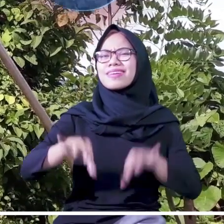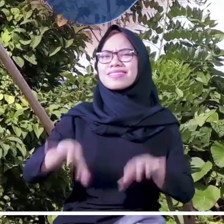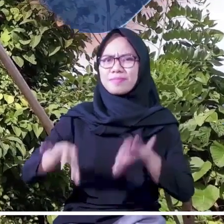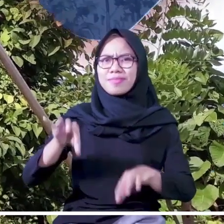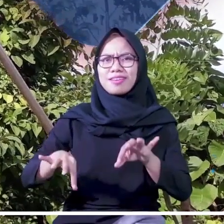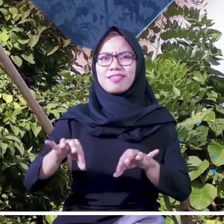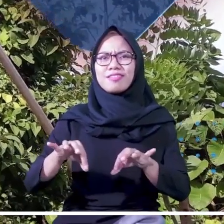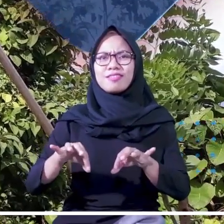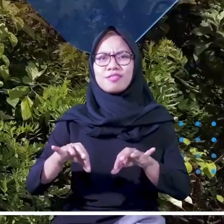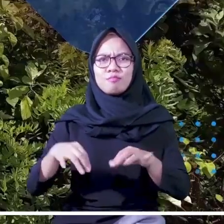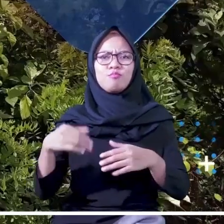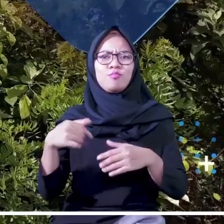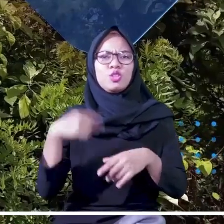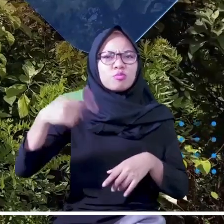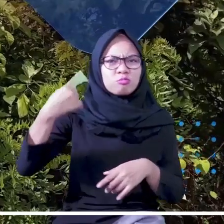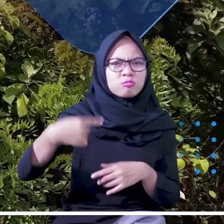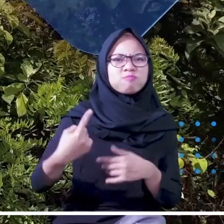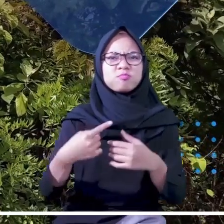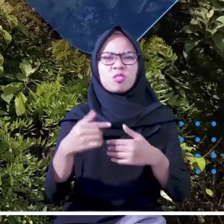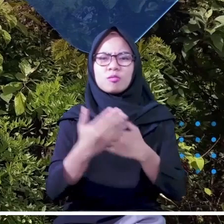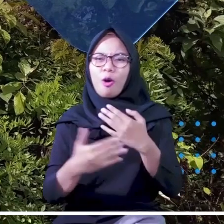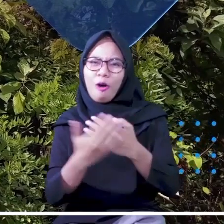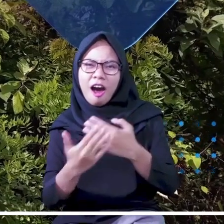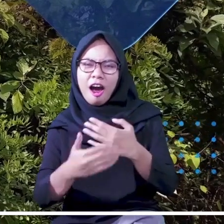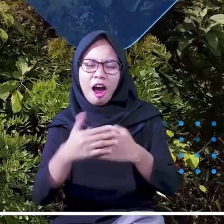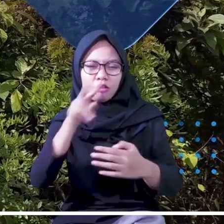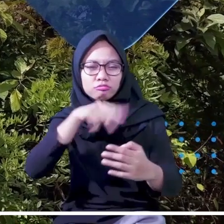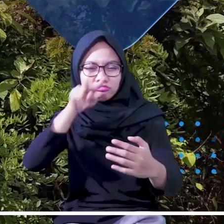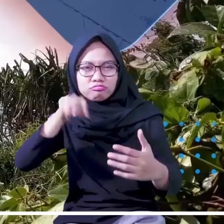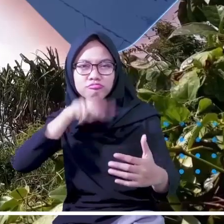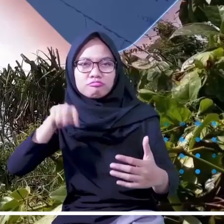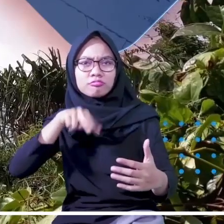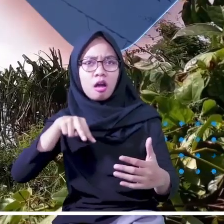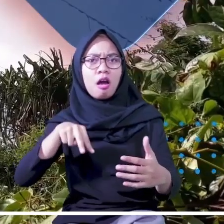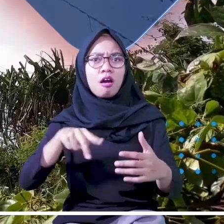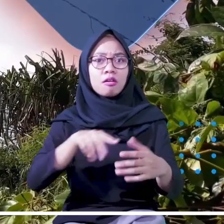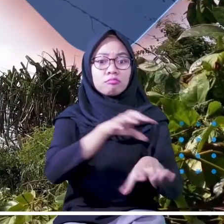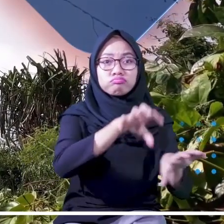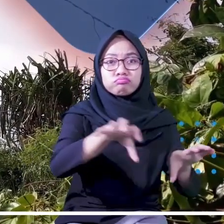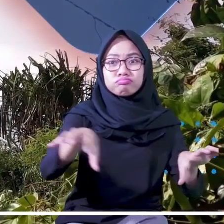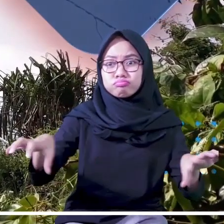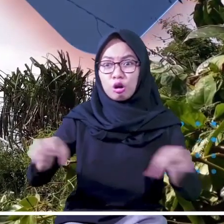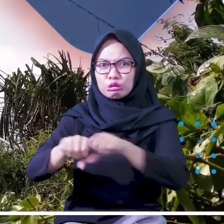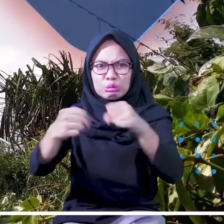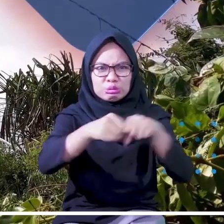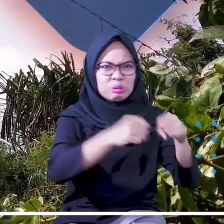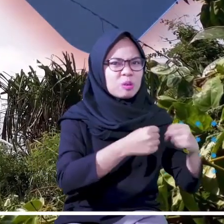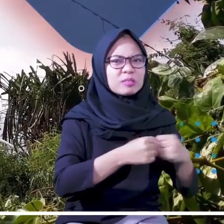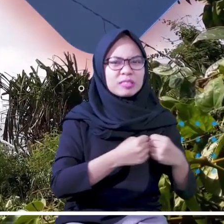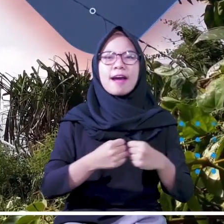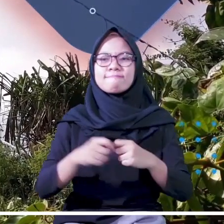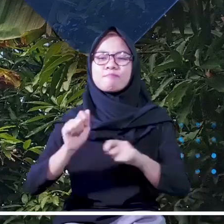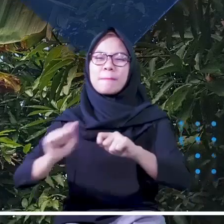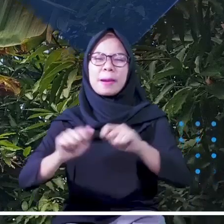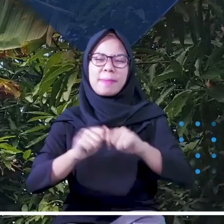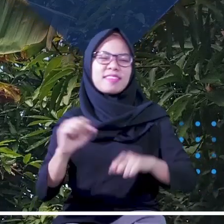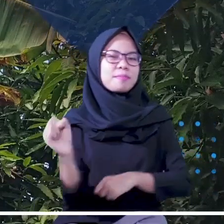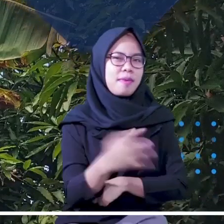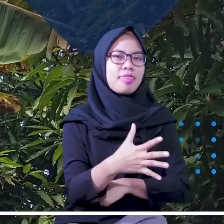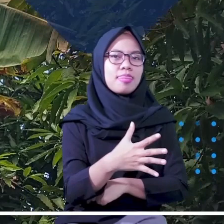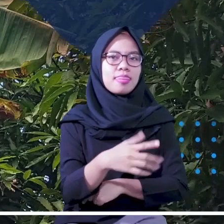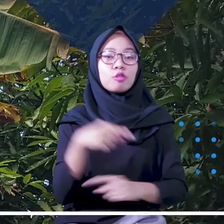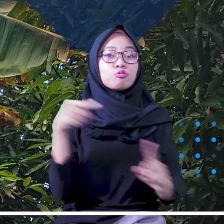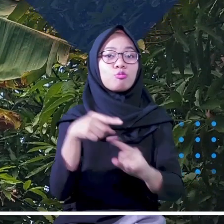Geospatial data management and stations maintenance are always kept under close observation. Every malfunction is immediately